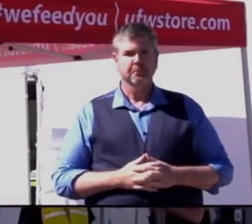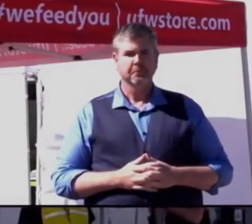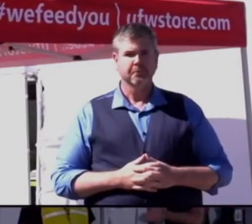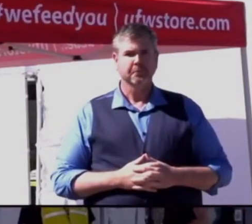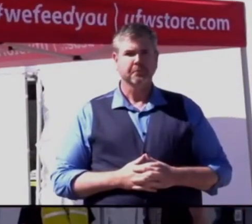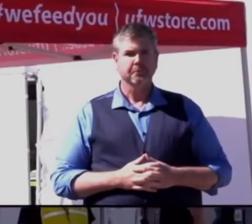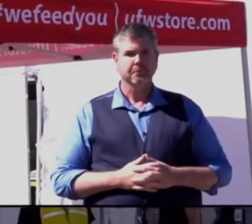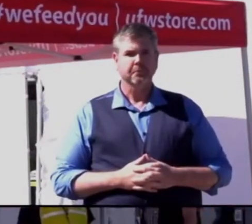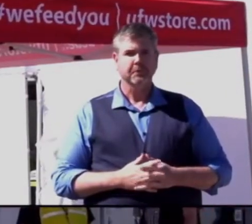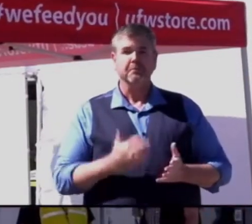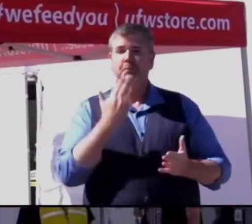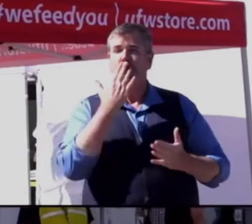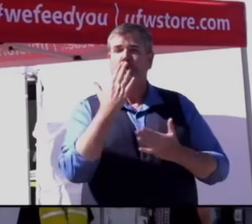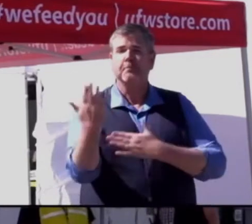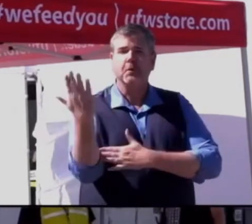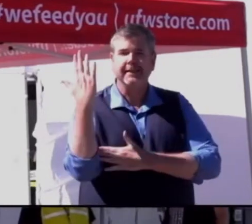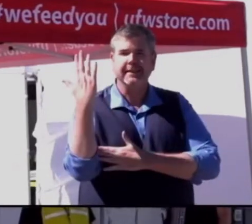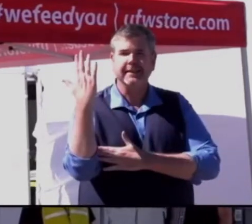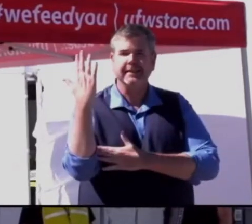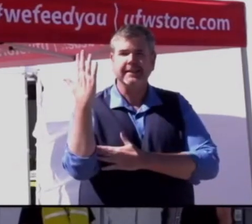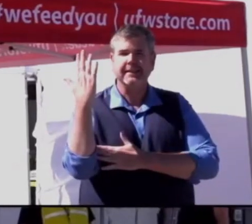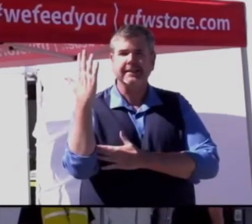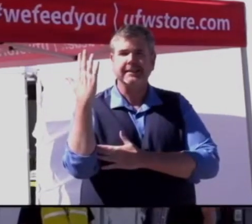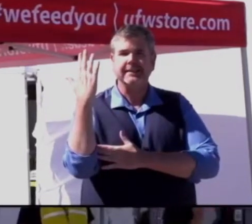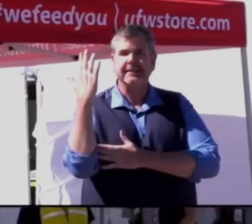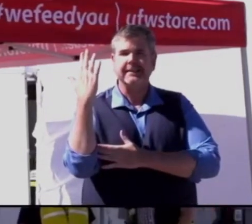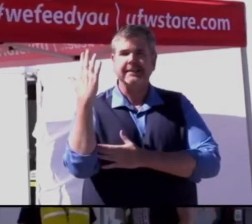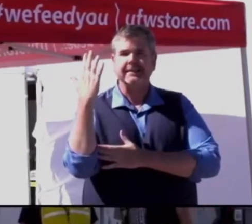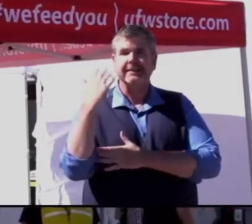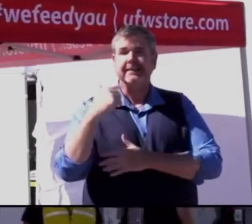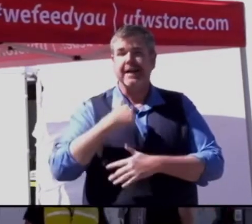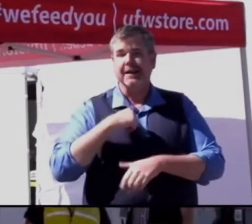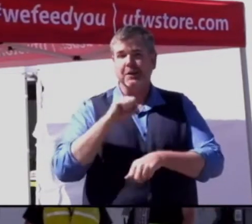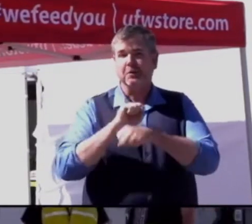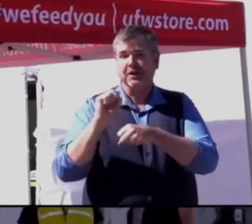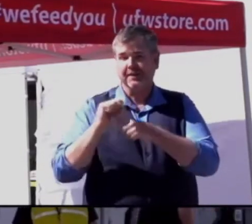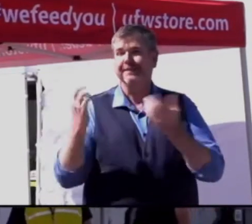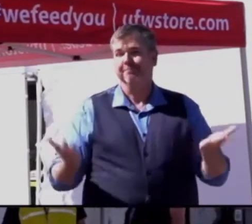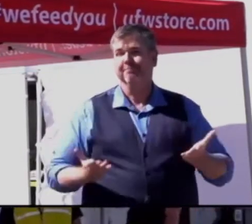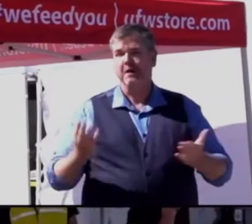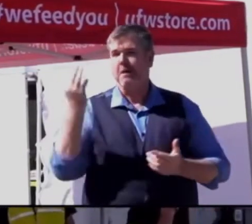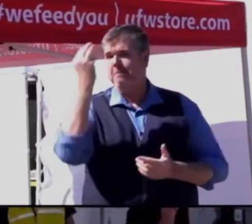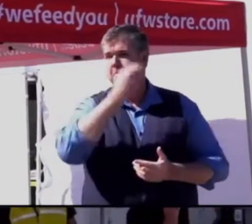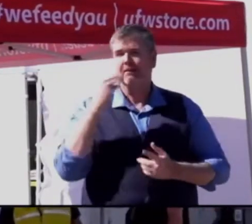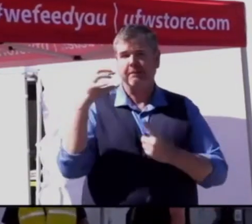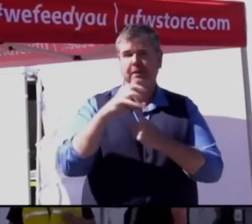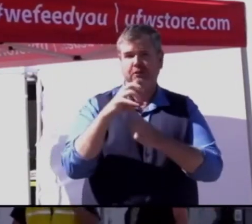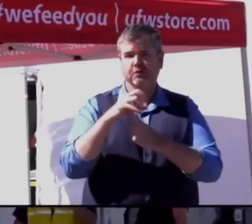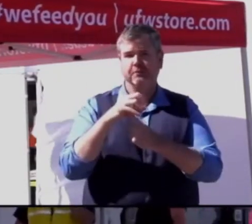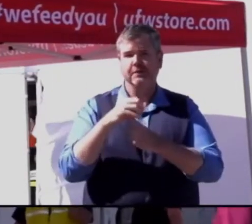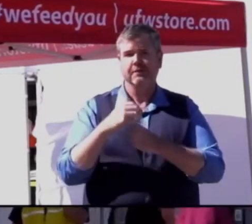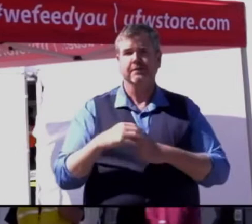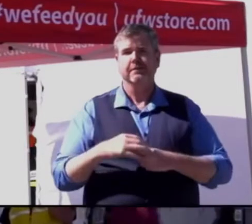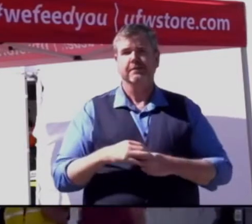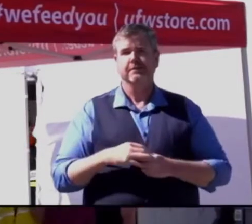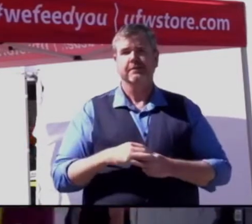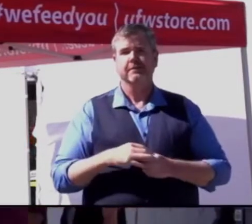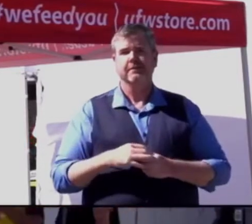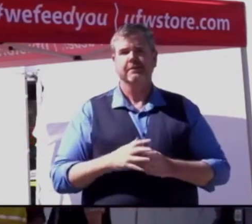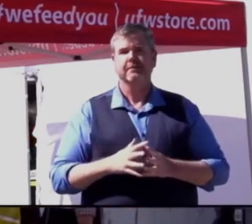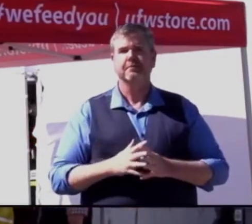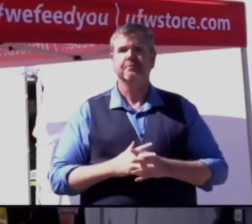Good morning, my name is Shah Kazemi and I work at Monterey Mushroom. I can tell you today is